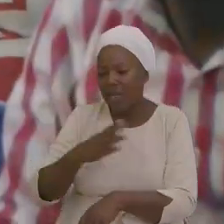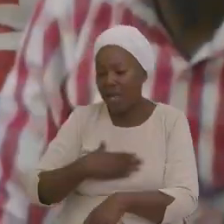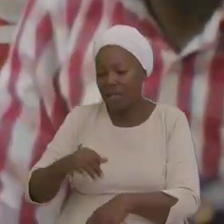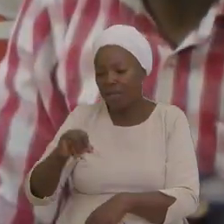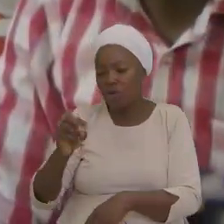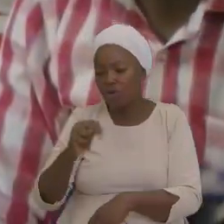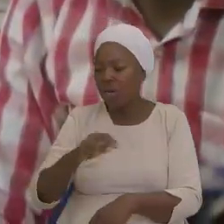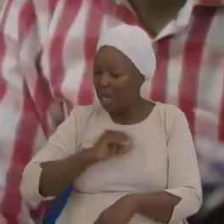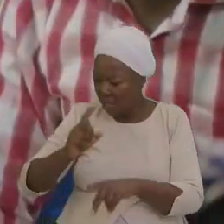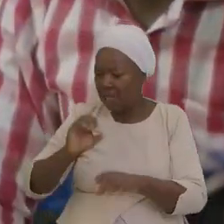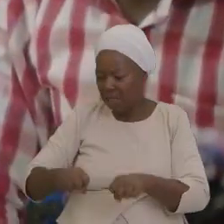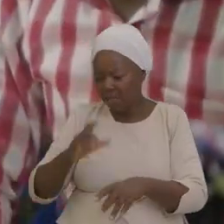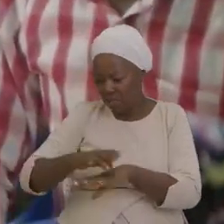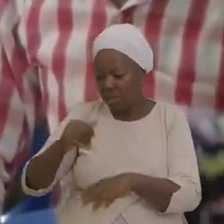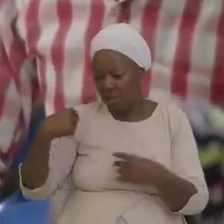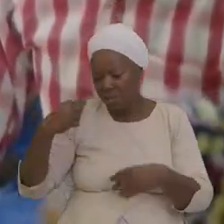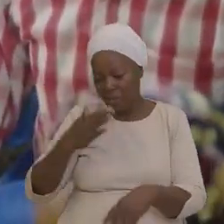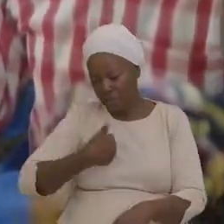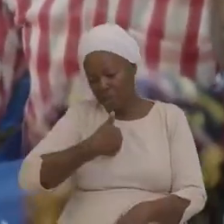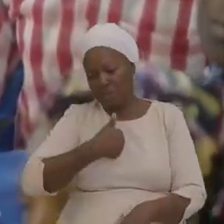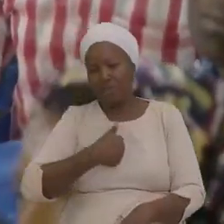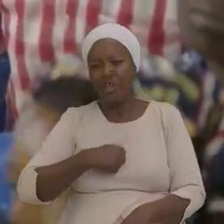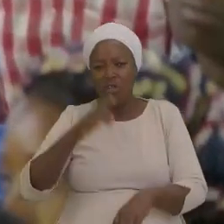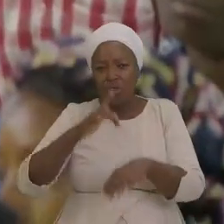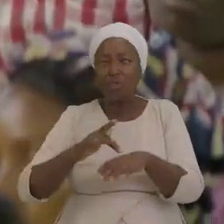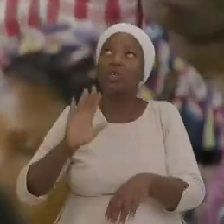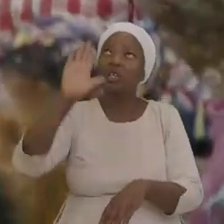the garment myself. Touch the garment.